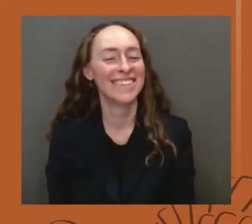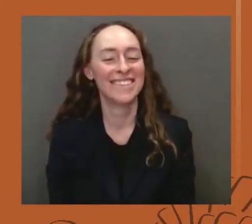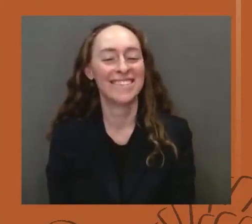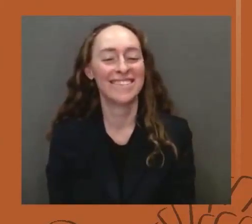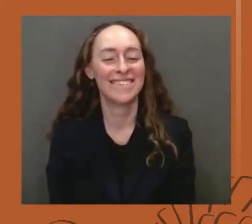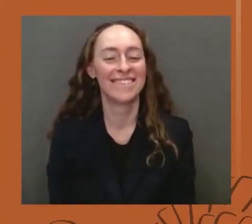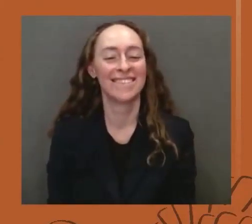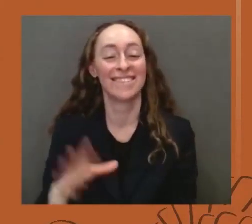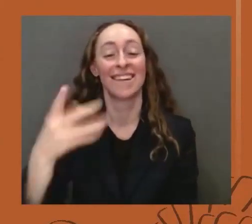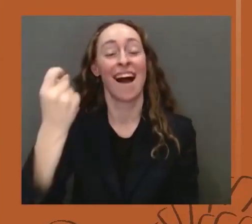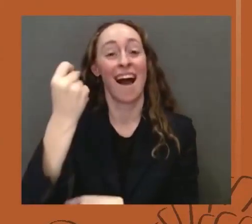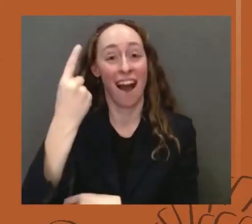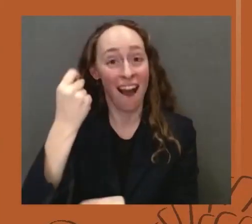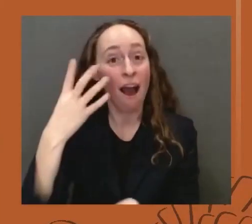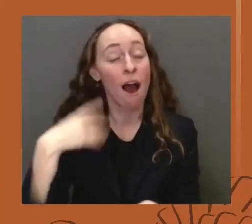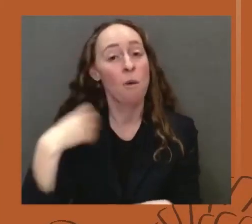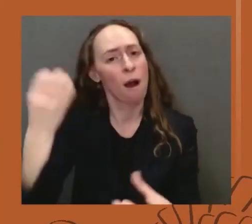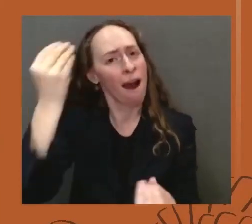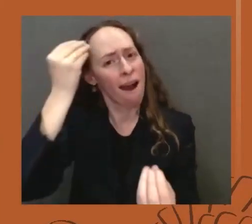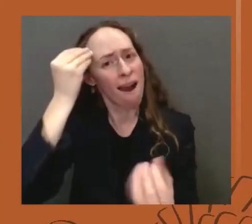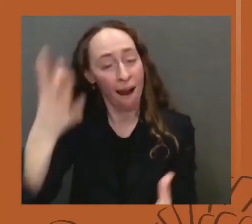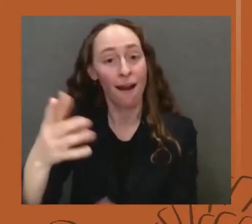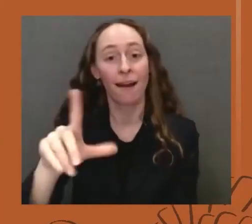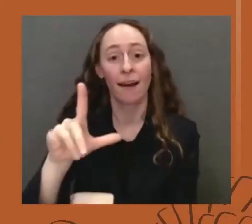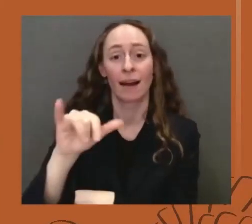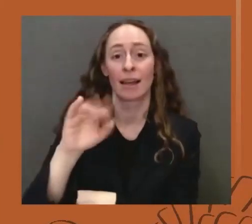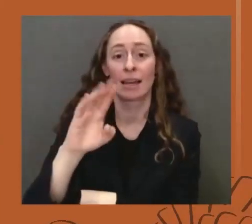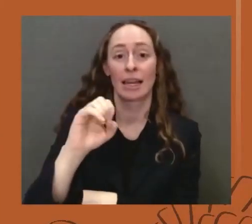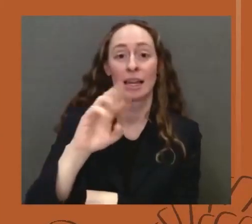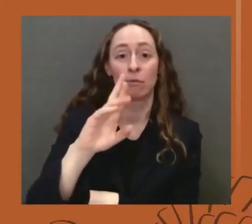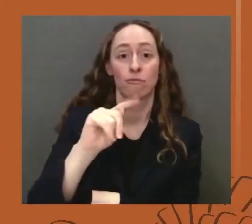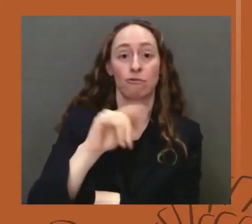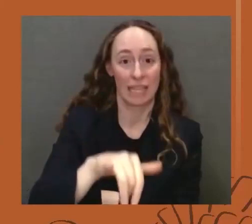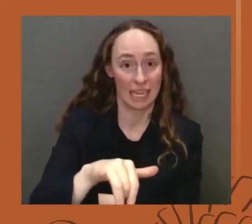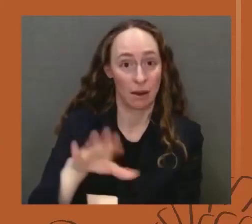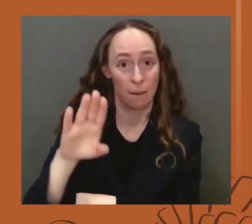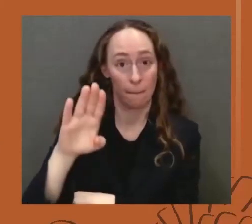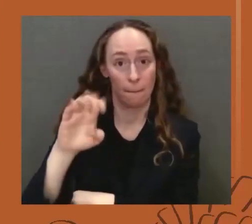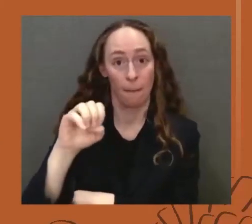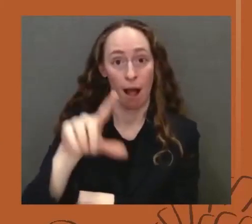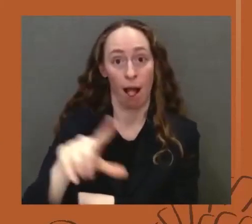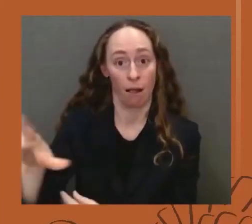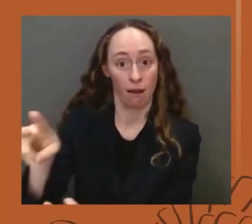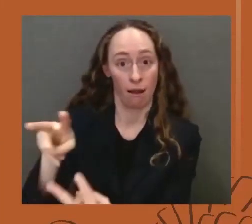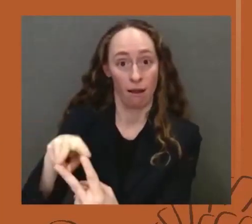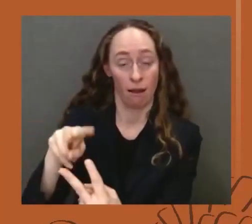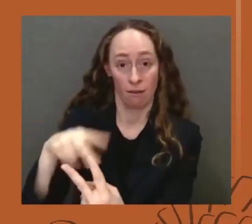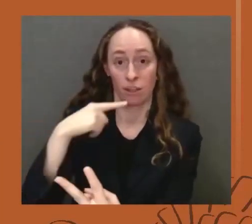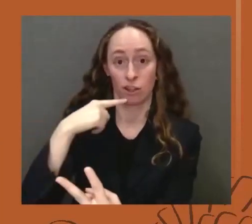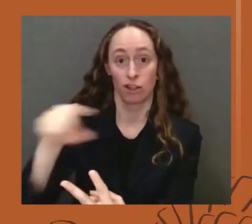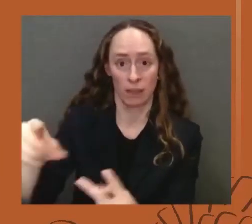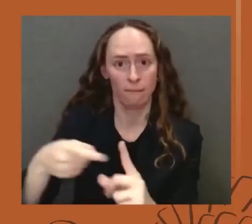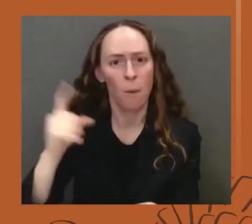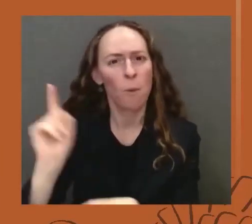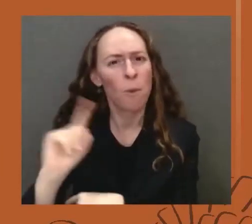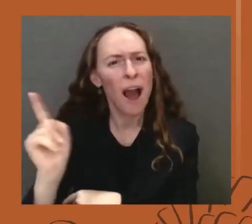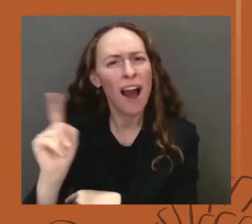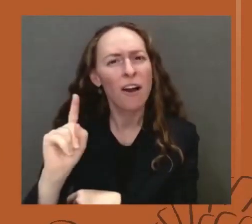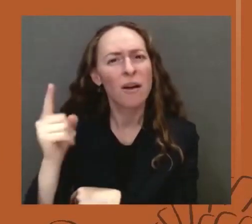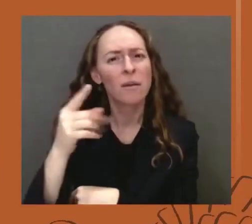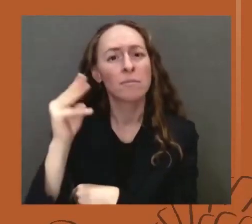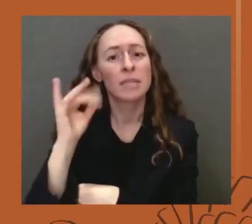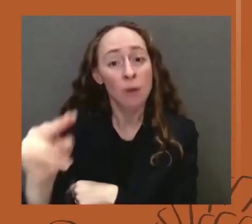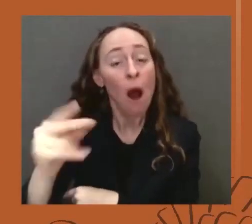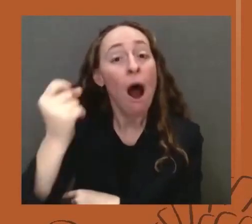named for a famous Liberty Bell in Philadelphia and Pennsylvania. These birds have a new appreciation of the